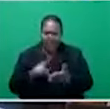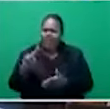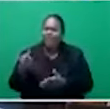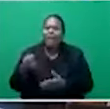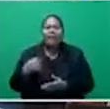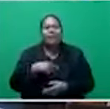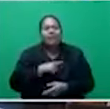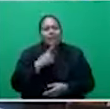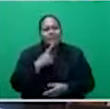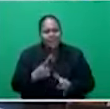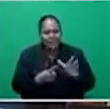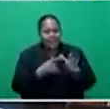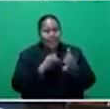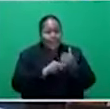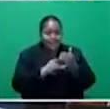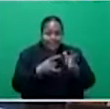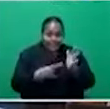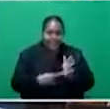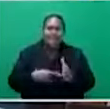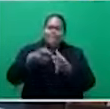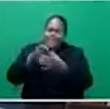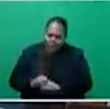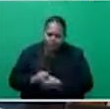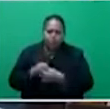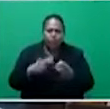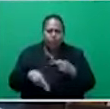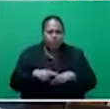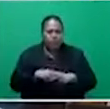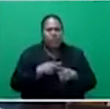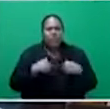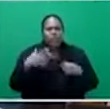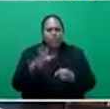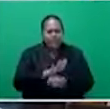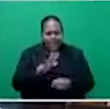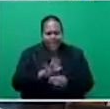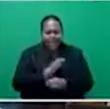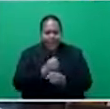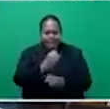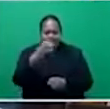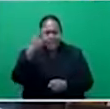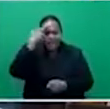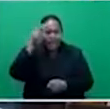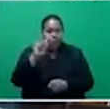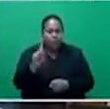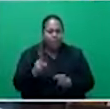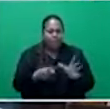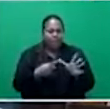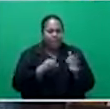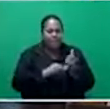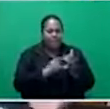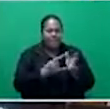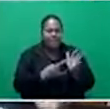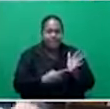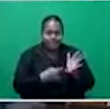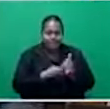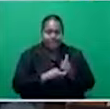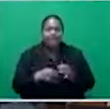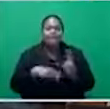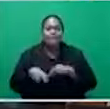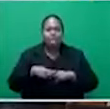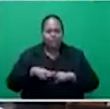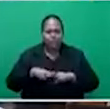remaining with the sovereign state of Fiji. We have created a company called Assets Fiji Limited, where all the real estate of